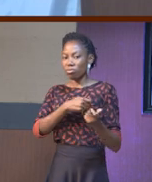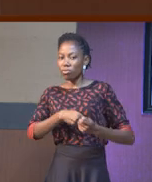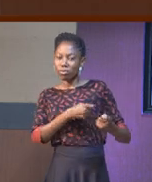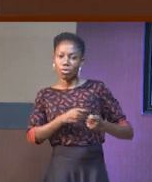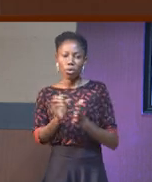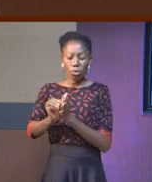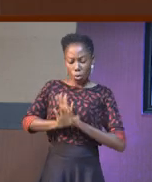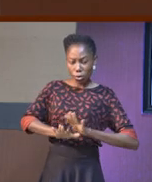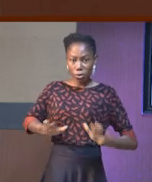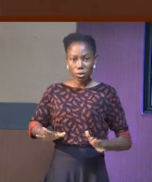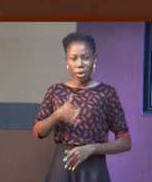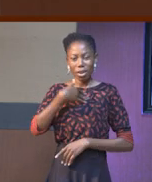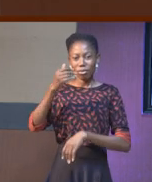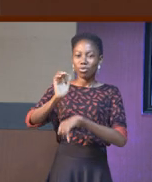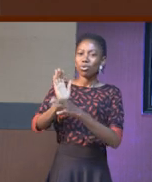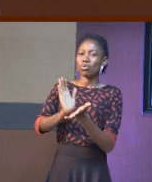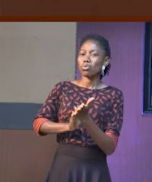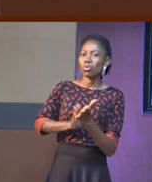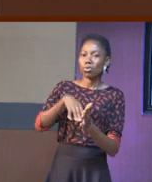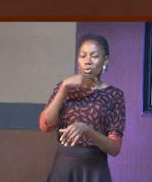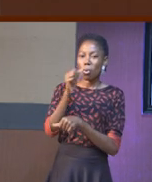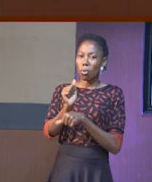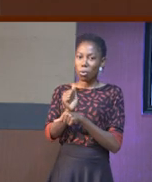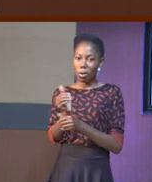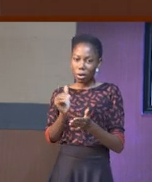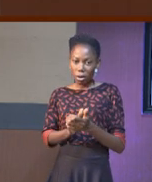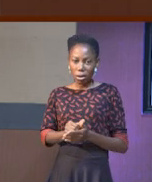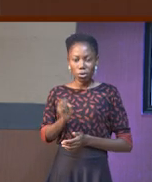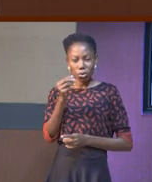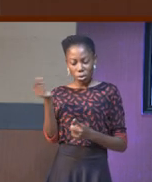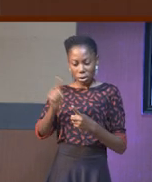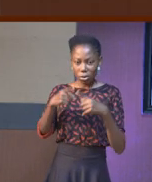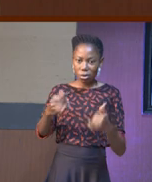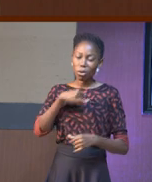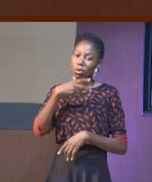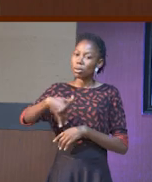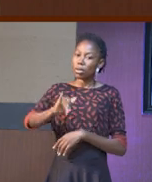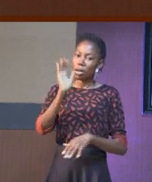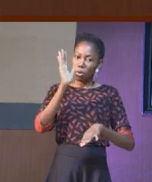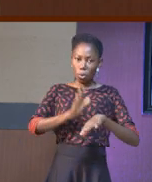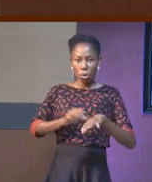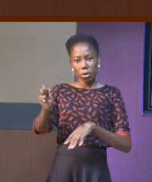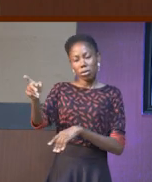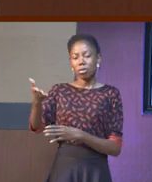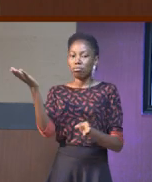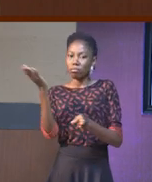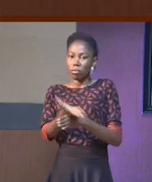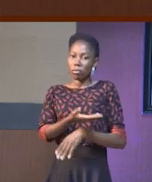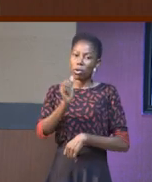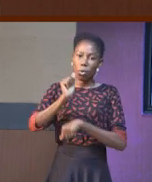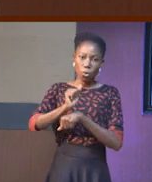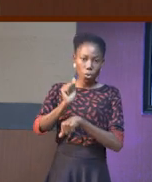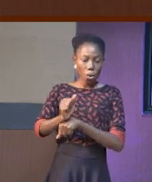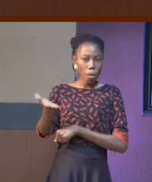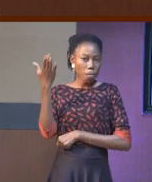not running effectively again. And even till now, we are yet to be called back. So I lost my job,